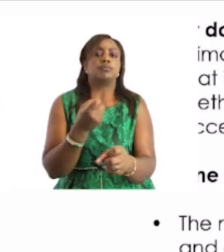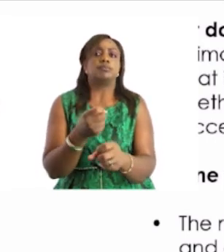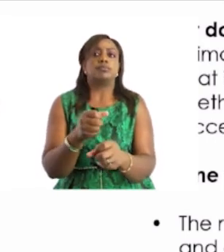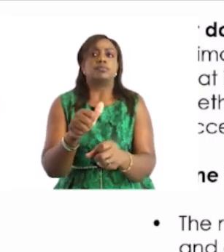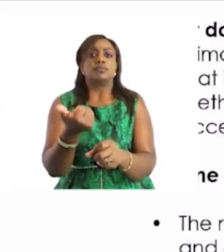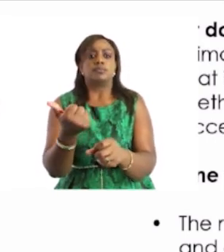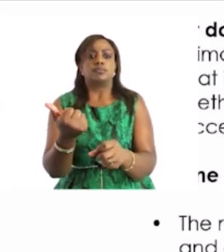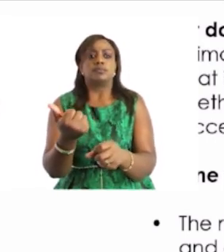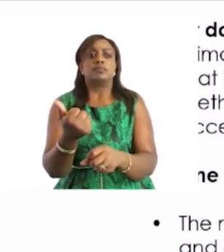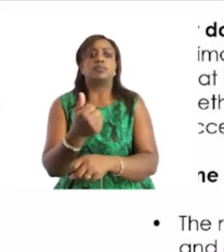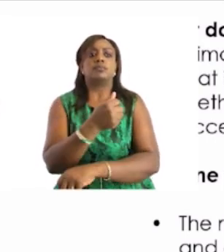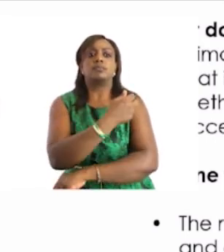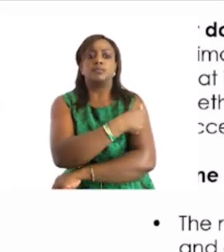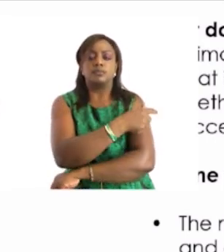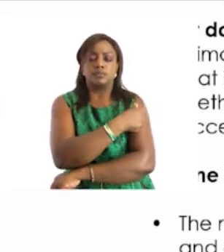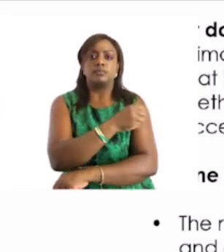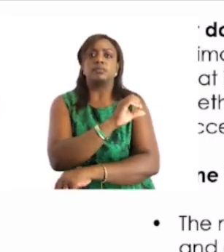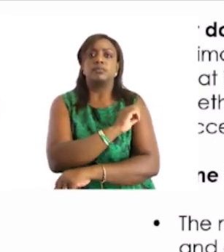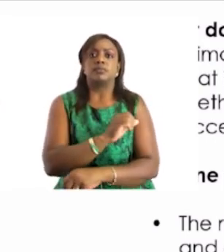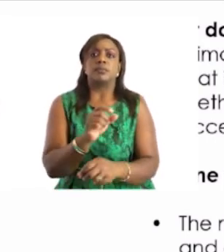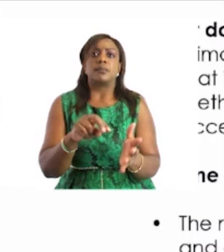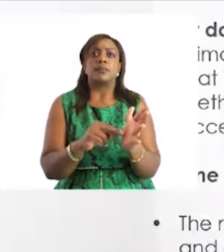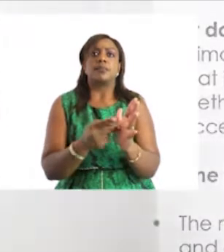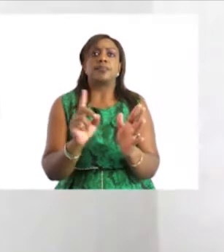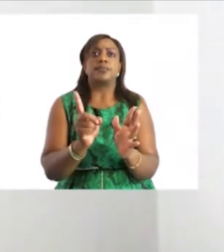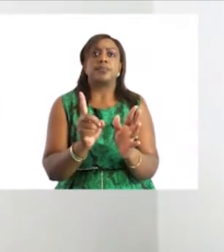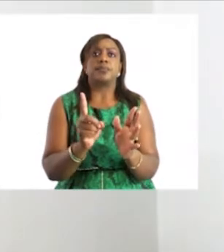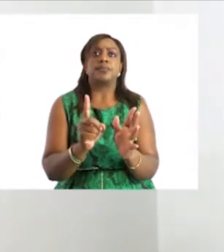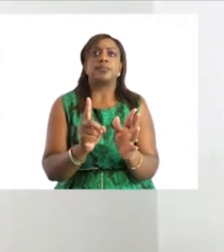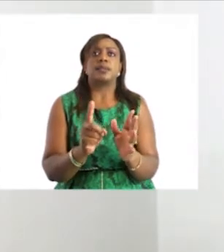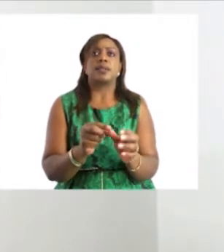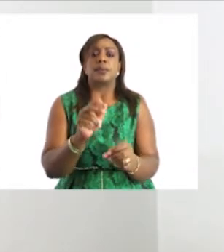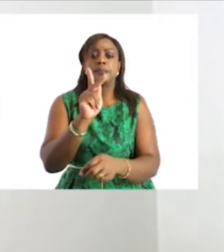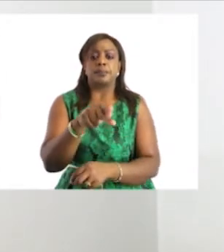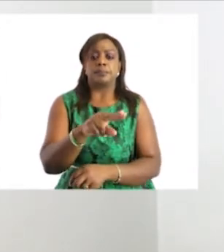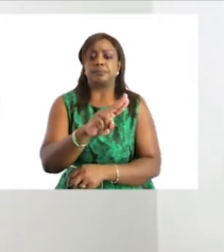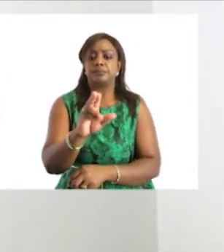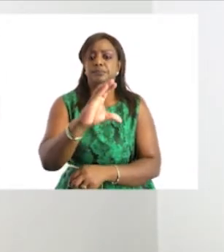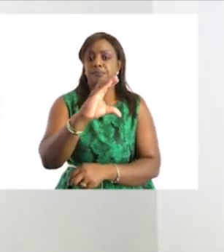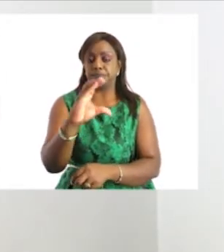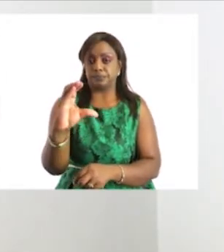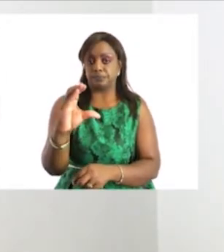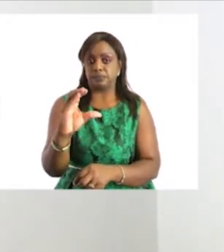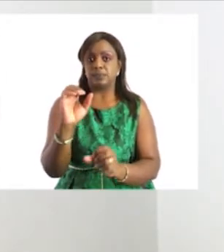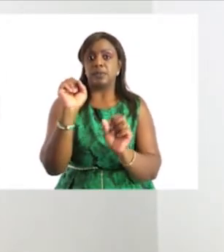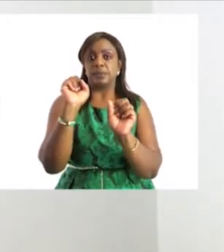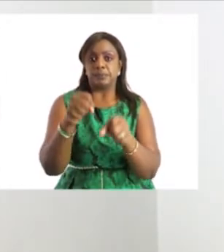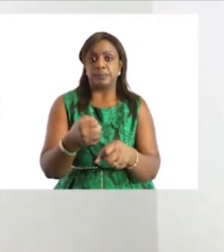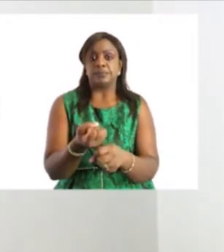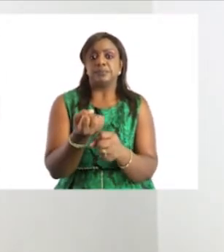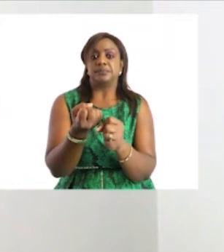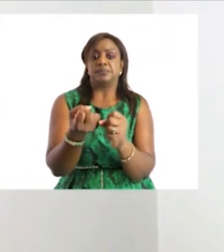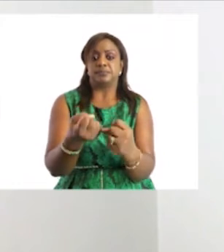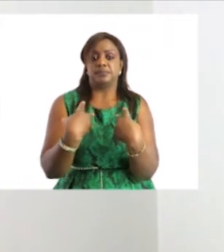other organizations. What does this mean? It means that PHC is supposed to be provided by the government. Of course, we